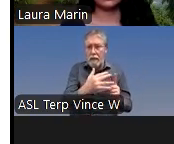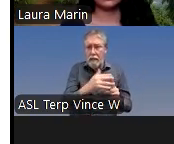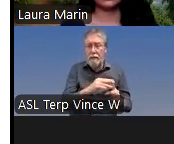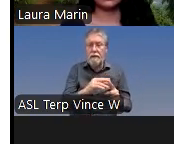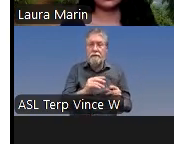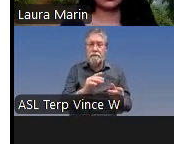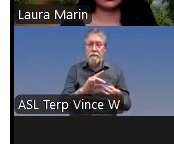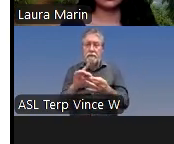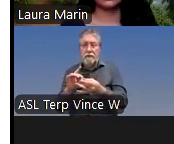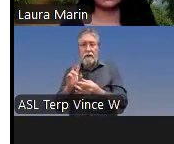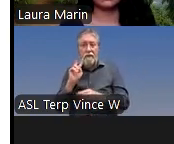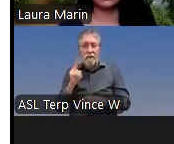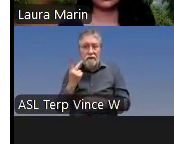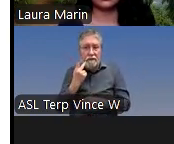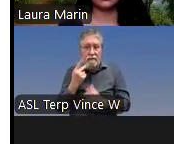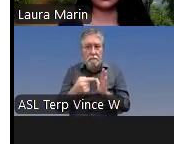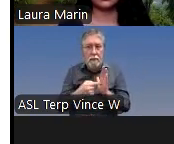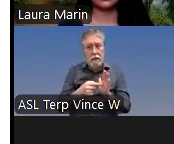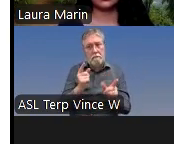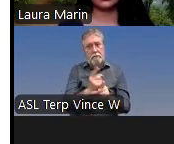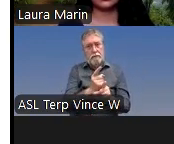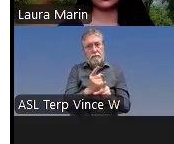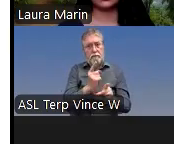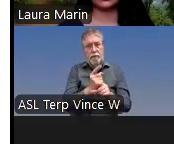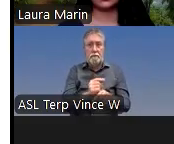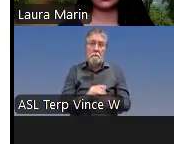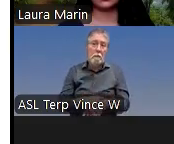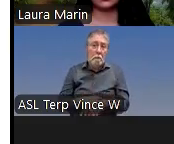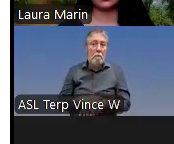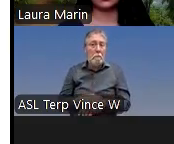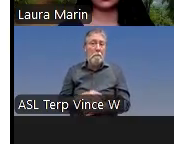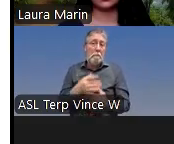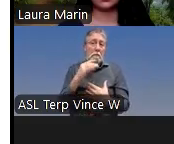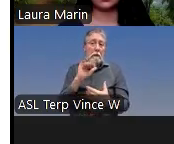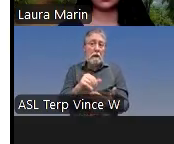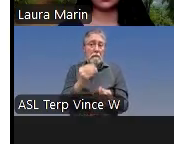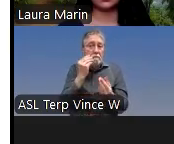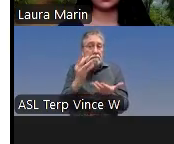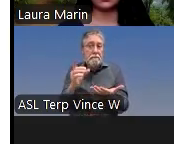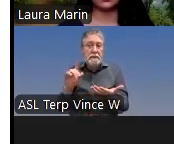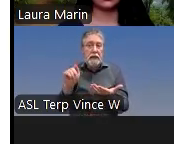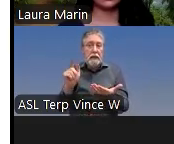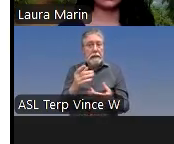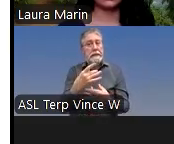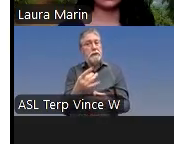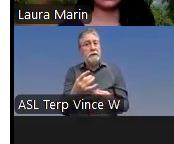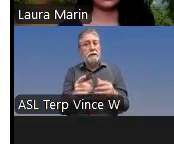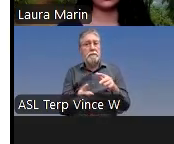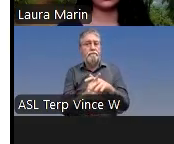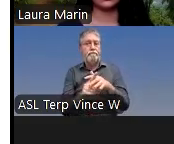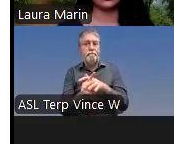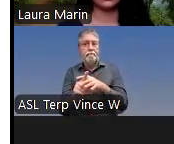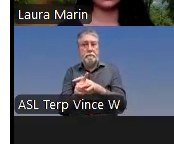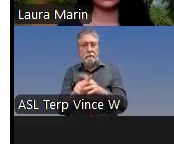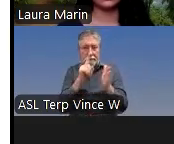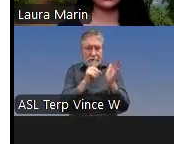models are appropriate. So there's some interesting data that pop out when you start to do the analysis on all